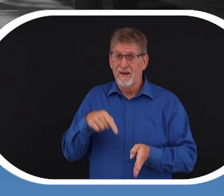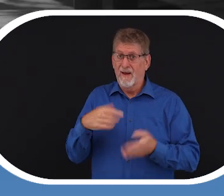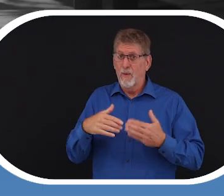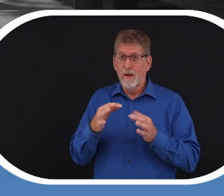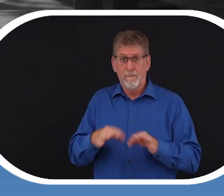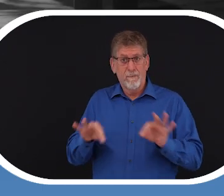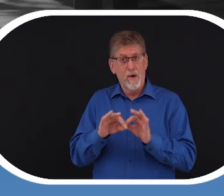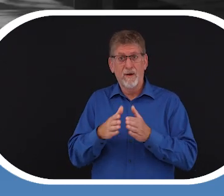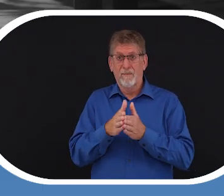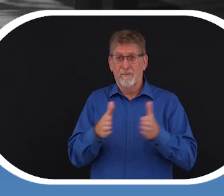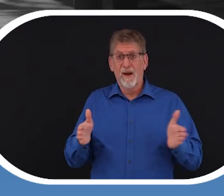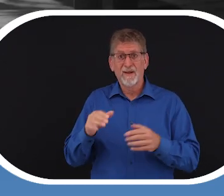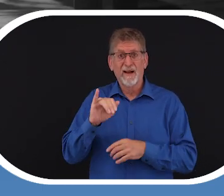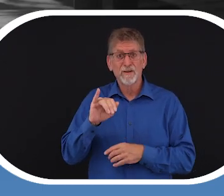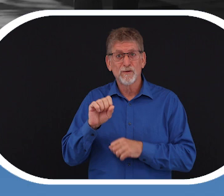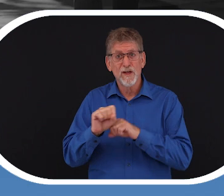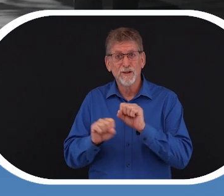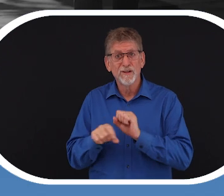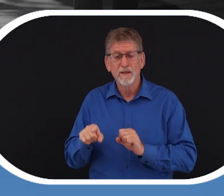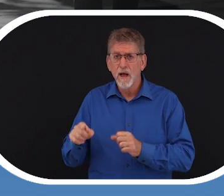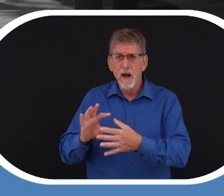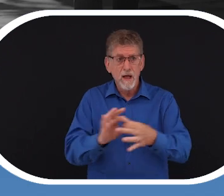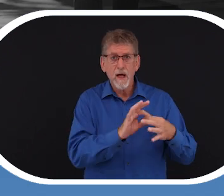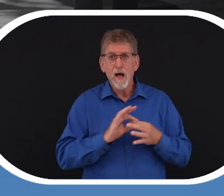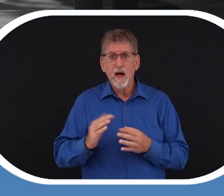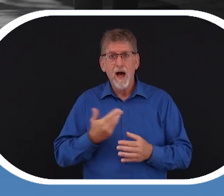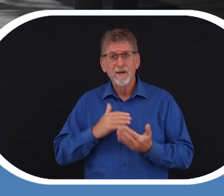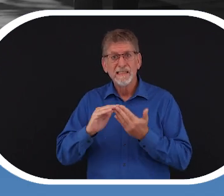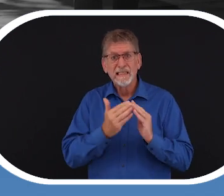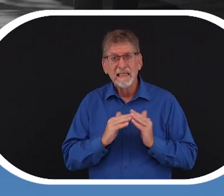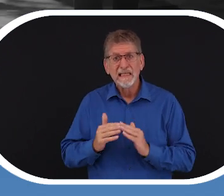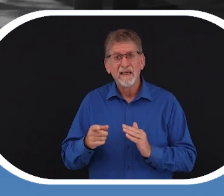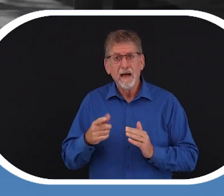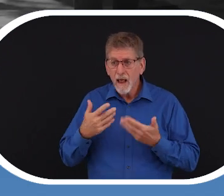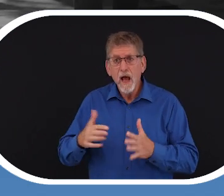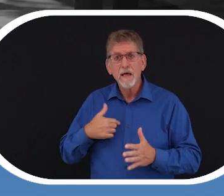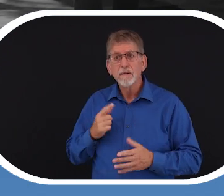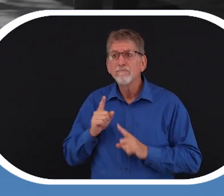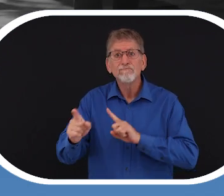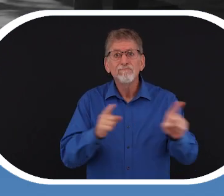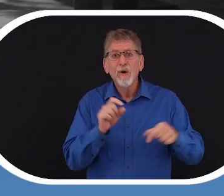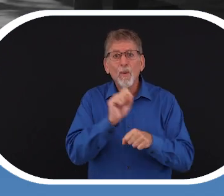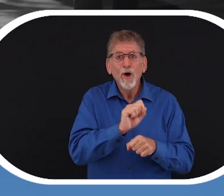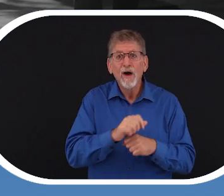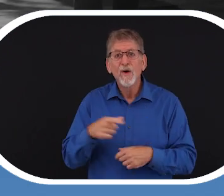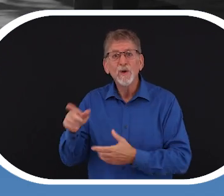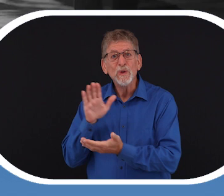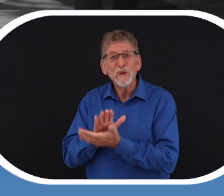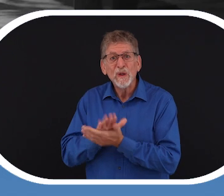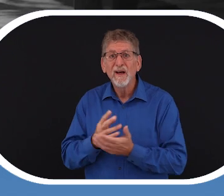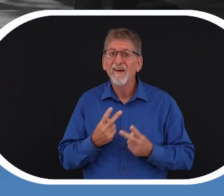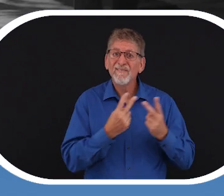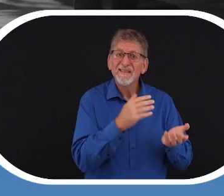They help connect our cities. They allow us to go to work, to school, to visit the doctor, to take public